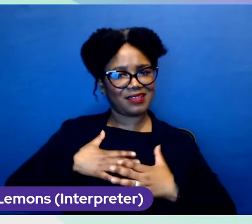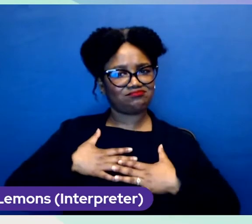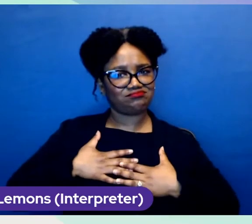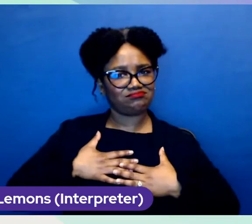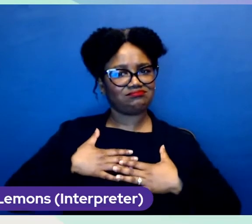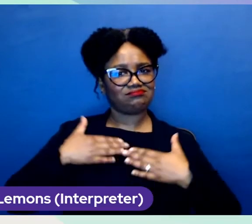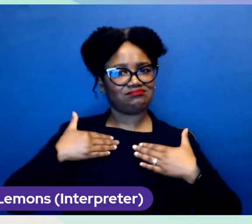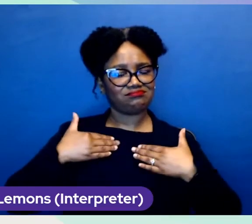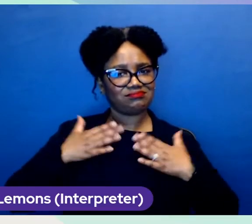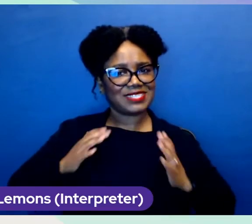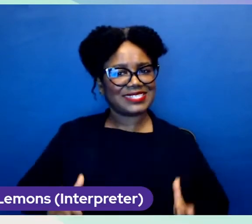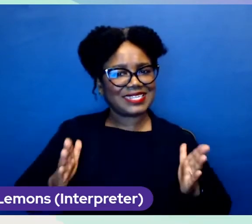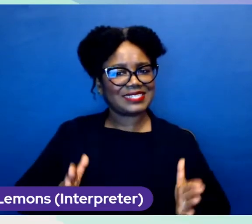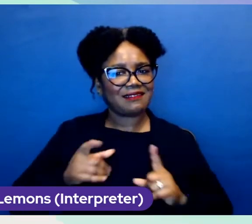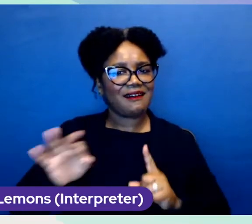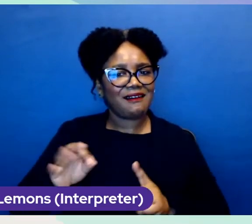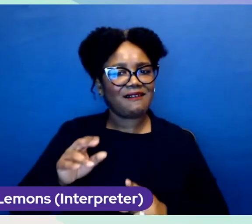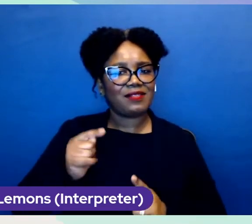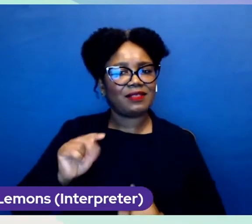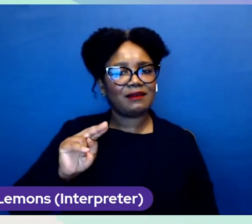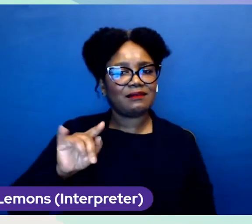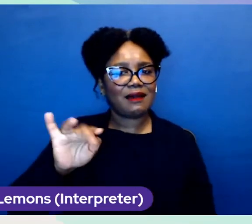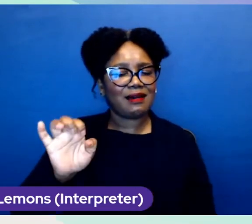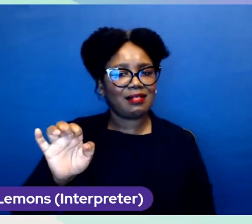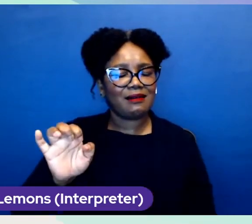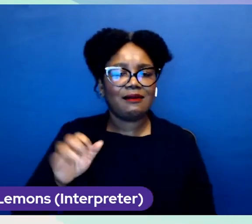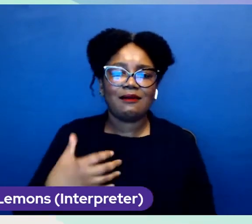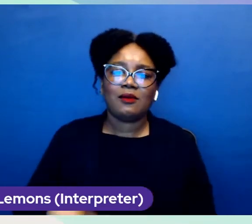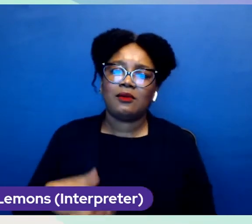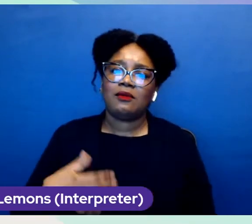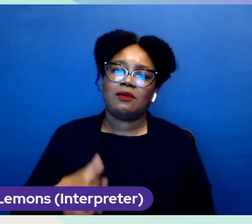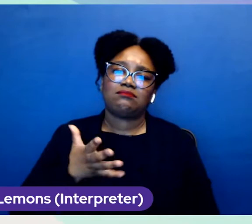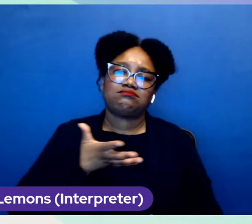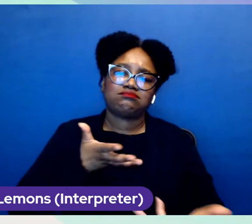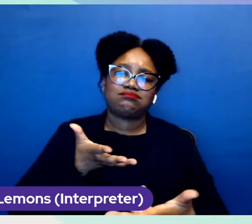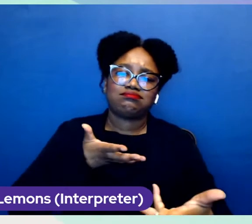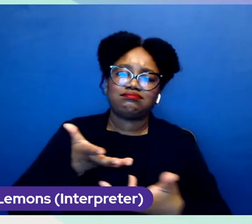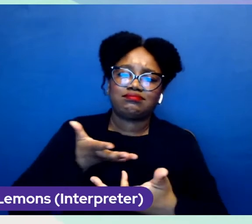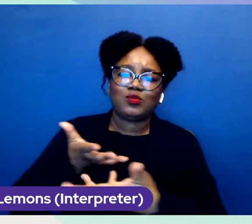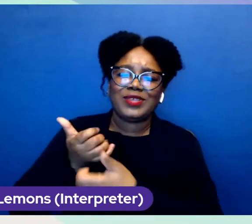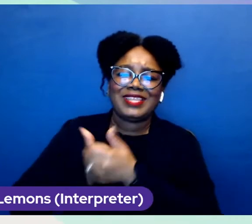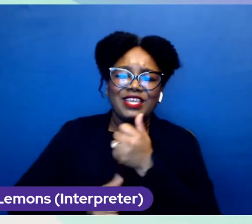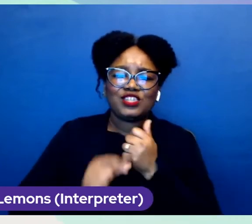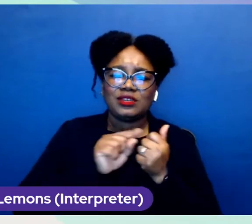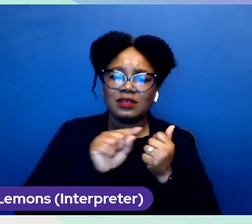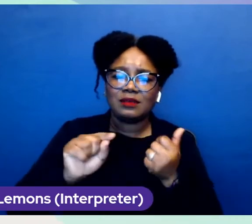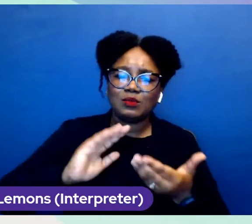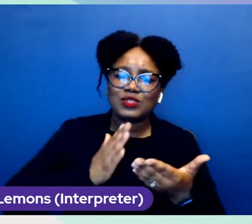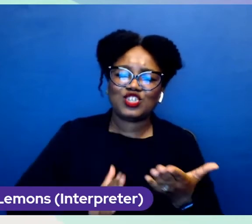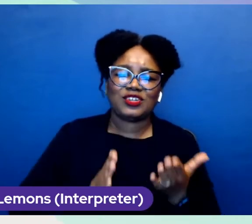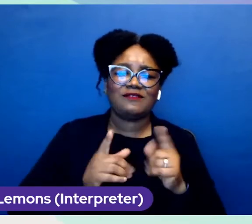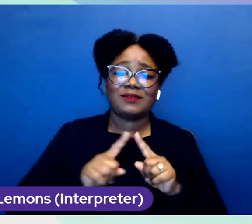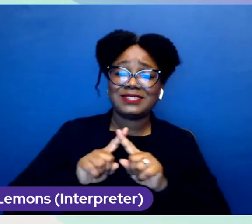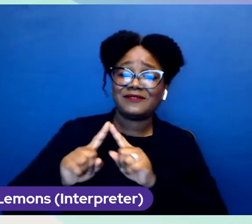Hanging out and spending so much time with these musicians has truly impacted my musical life, but has also just impacted me